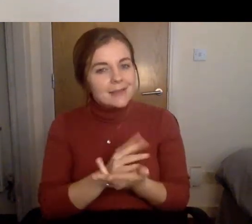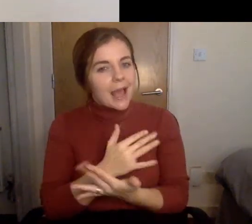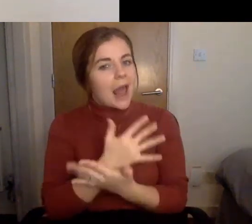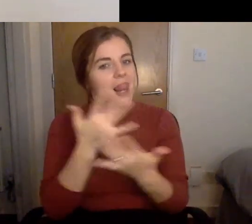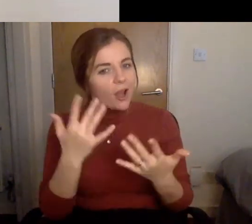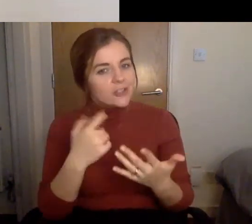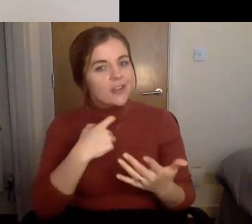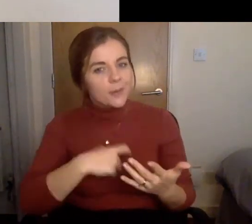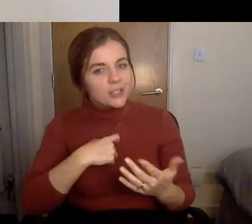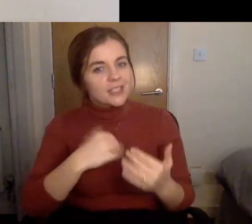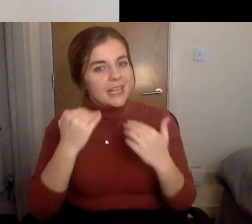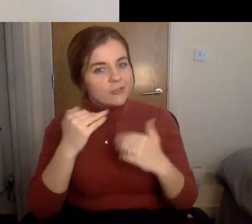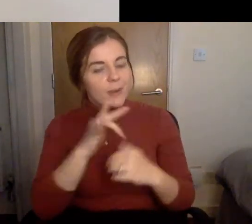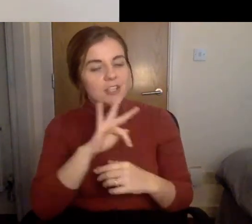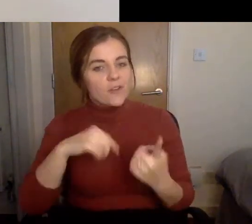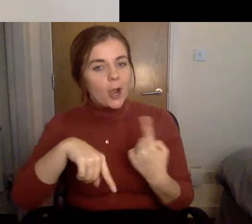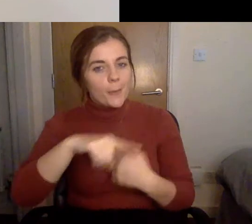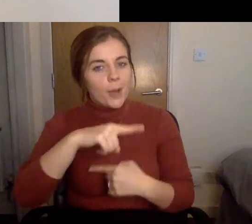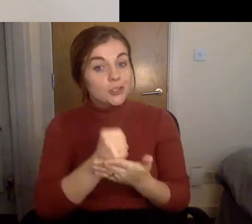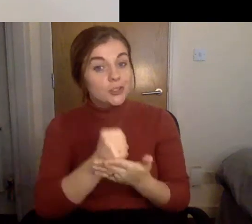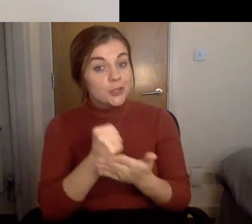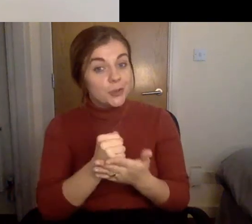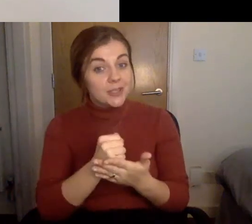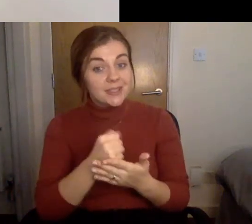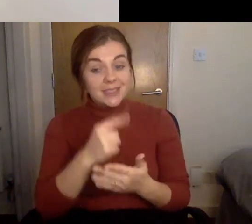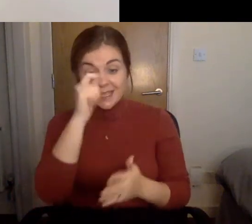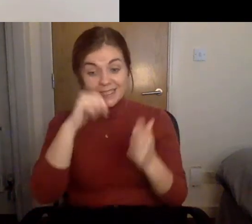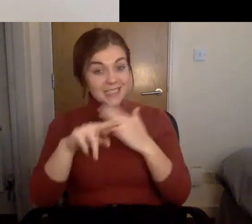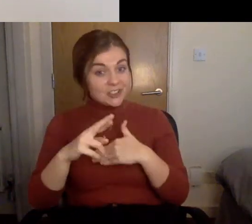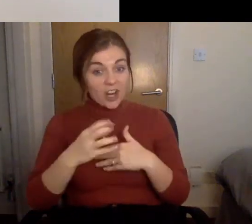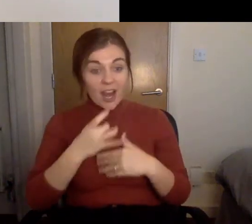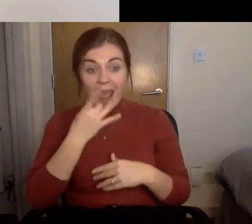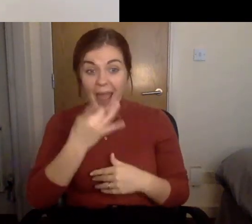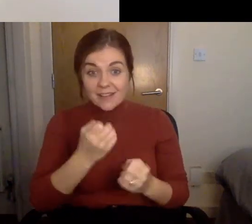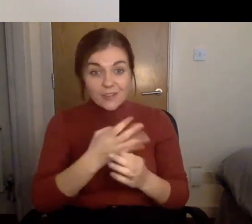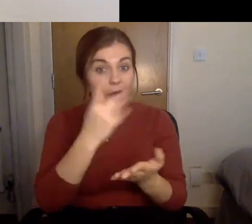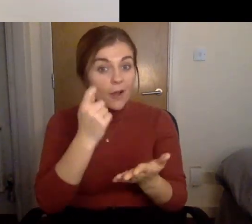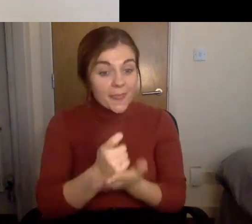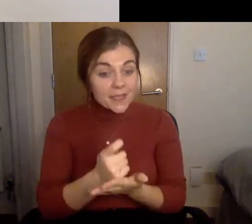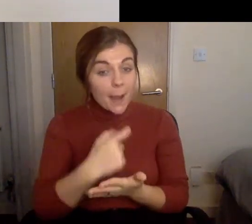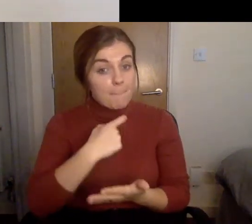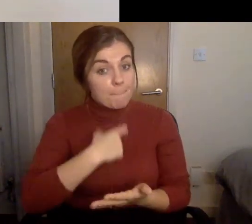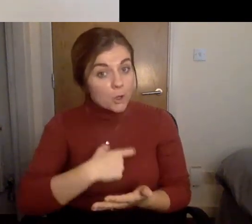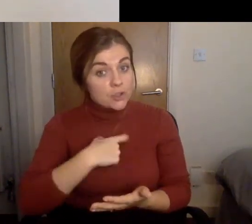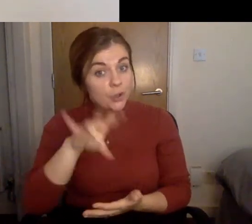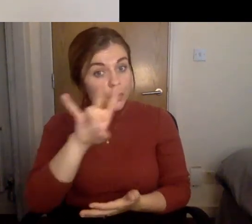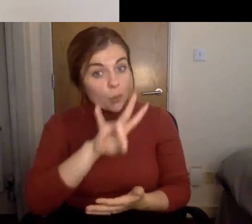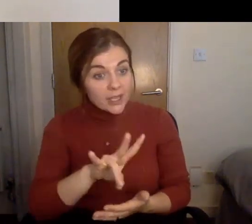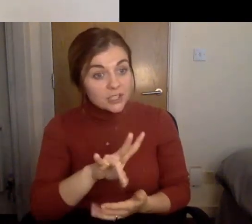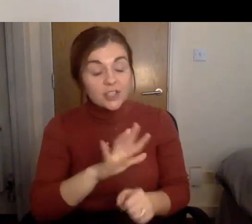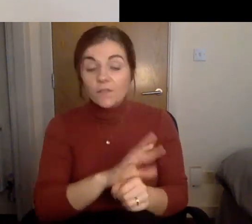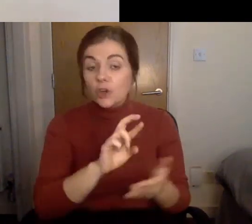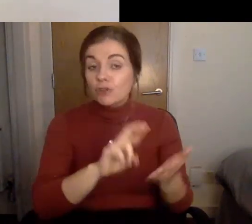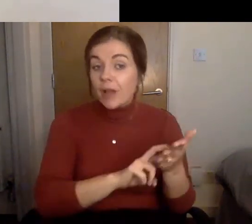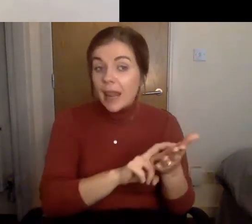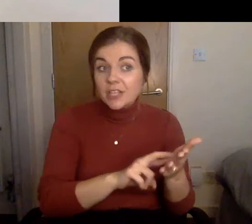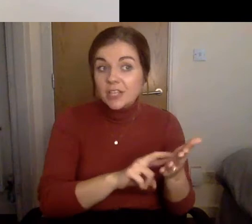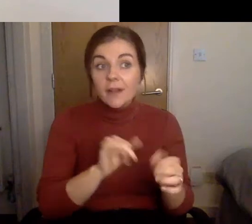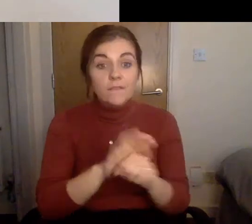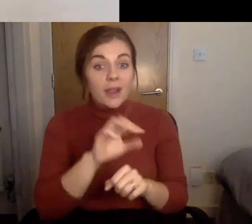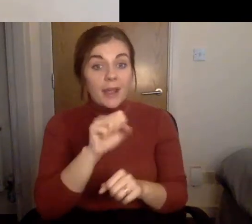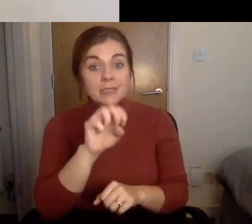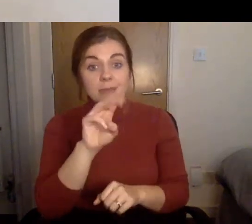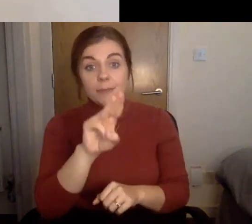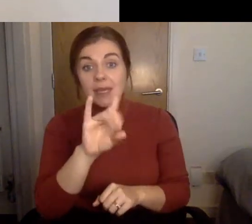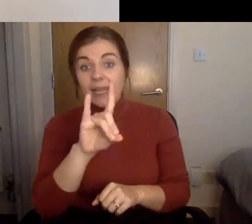information from our students. Like, we ask them all the time personal questions in religion, in